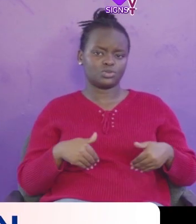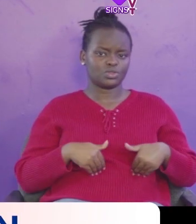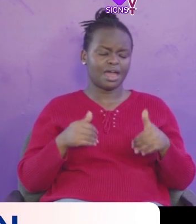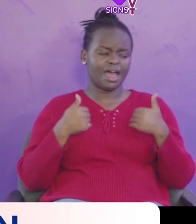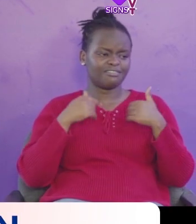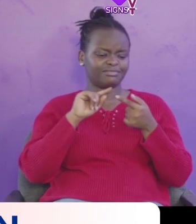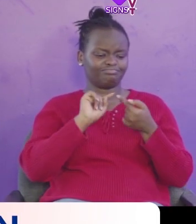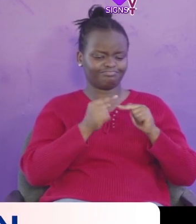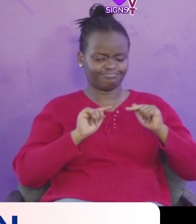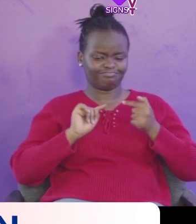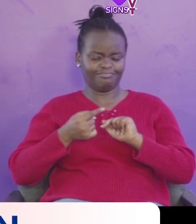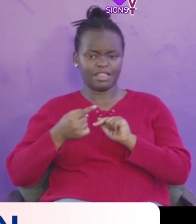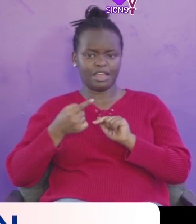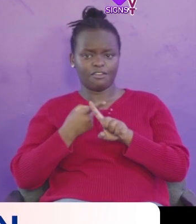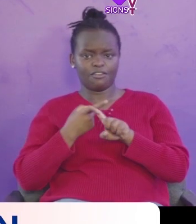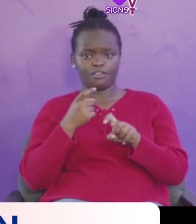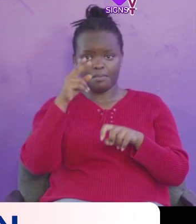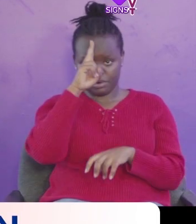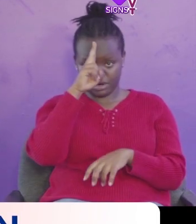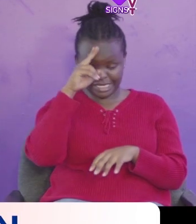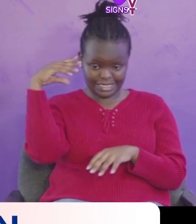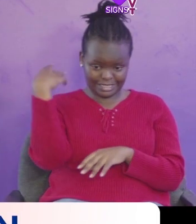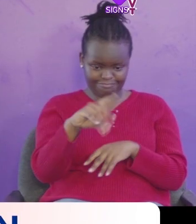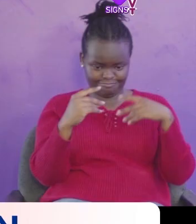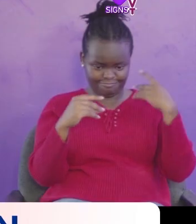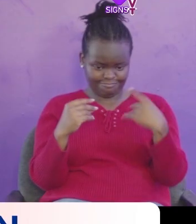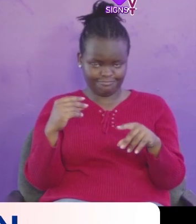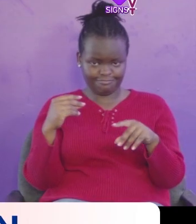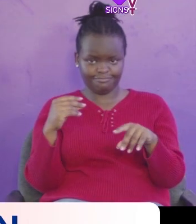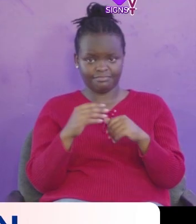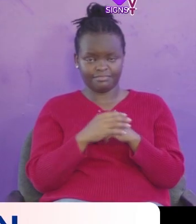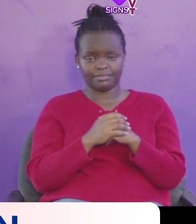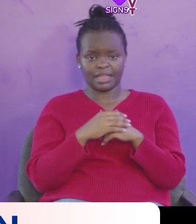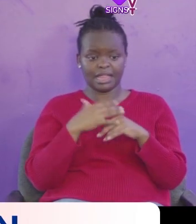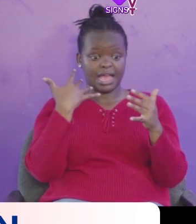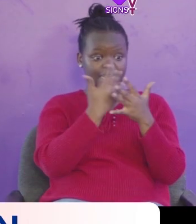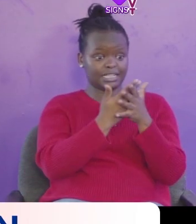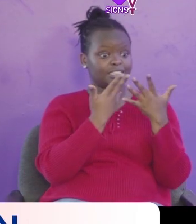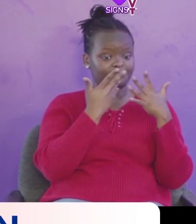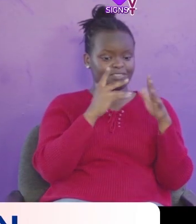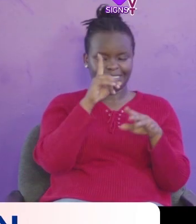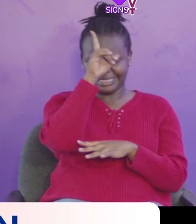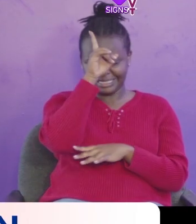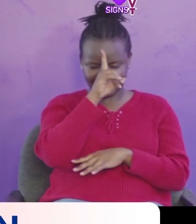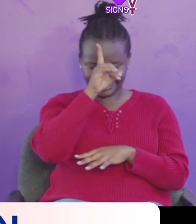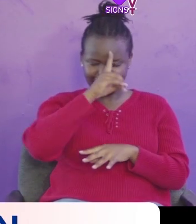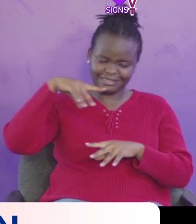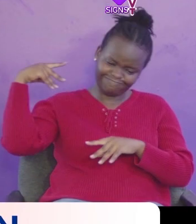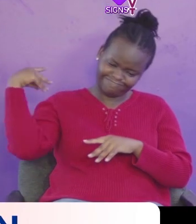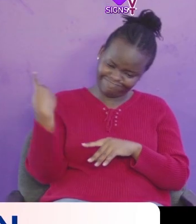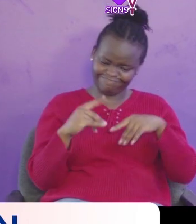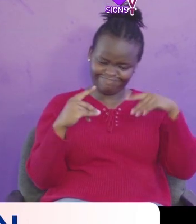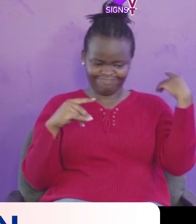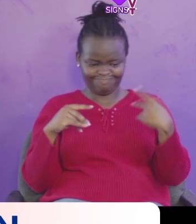injuries from police beating, who were taken in and were seriously beaten inside the police